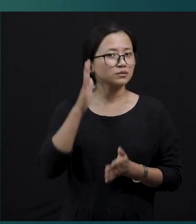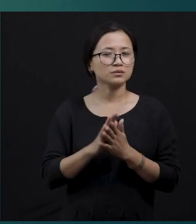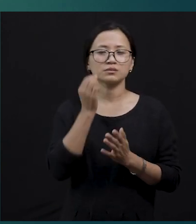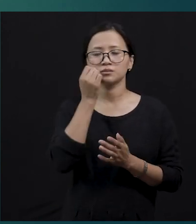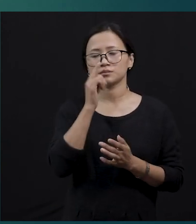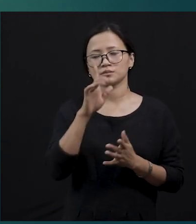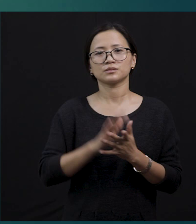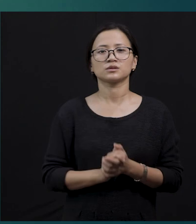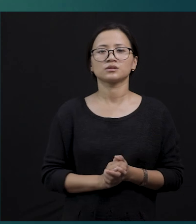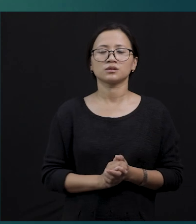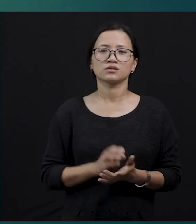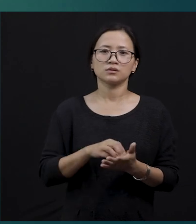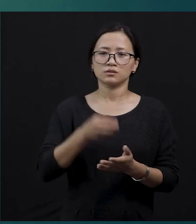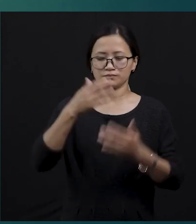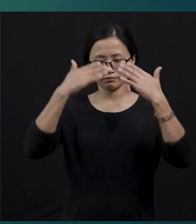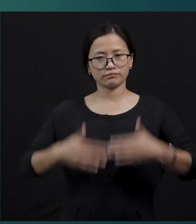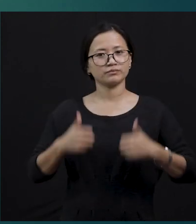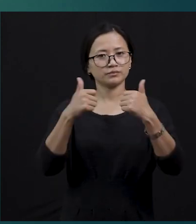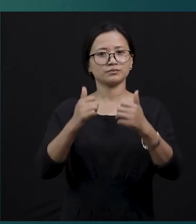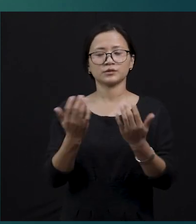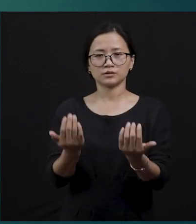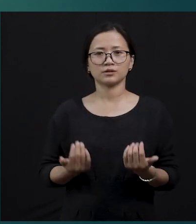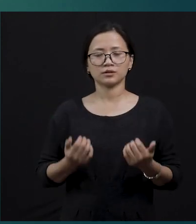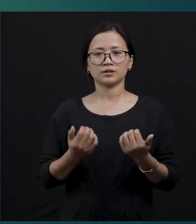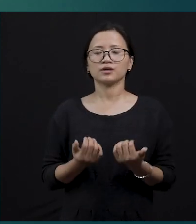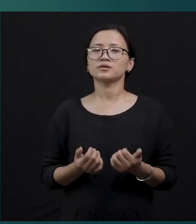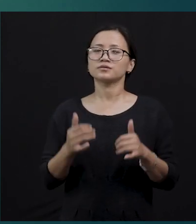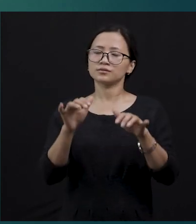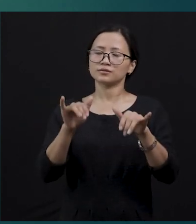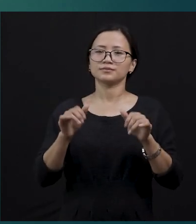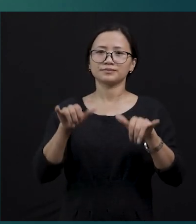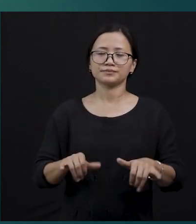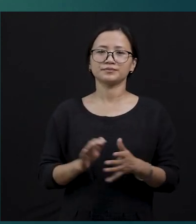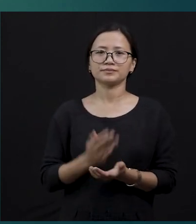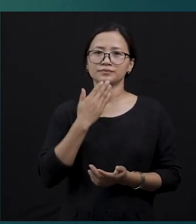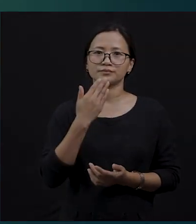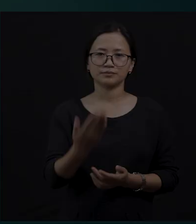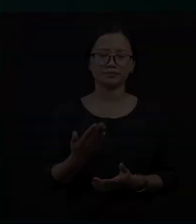parents, right? And then eat healthy food. Stay safe, everyone. Thank you.